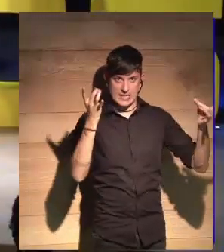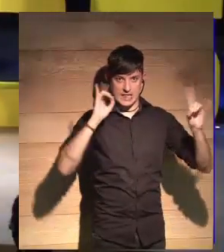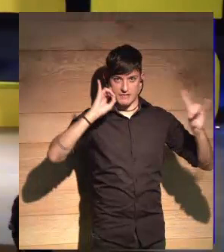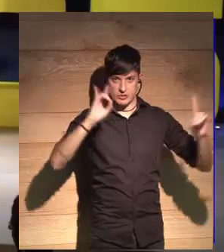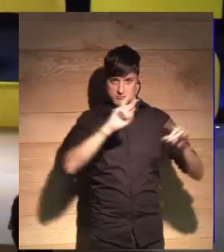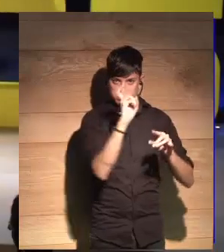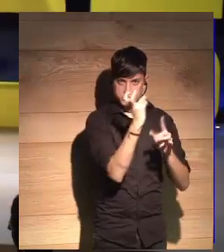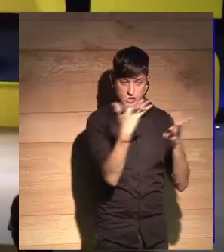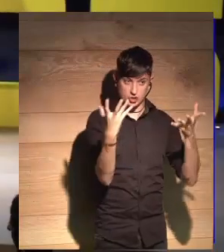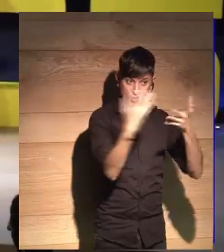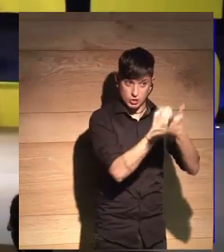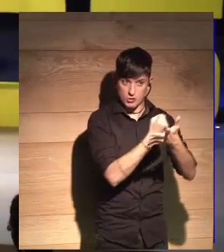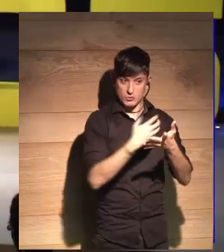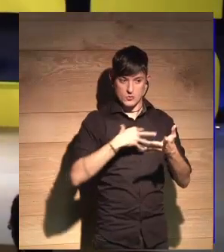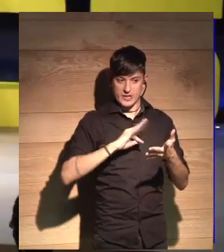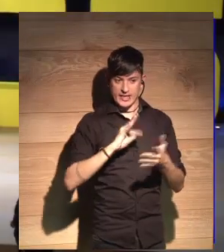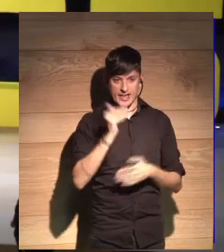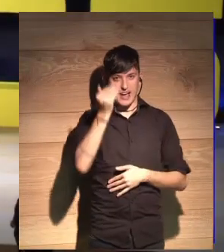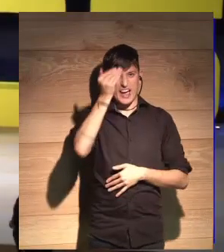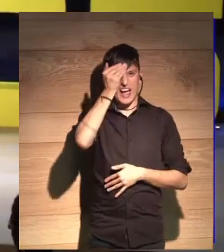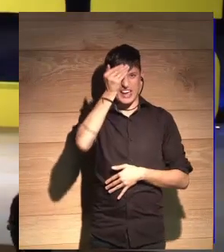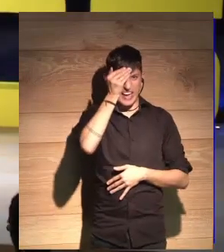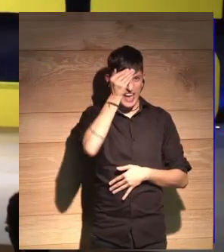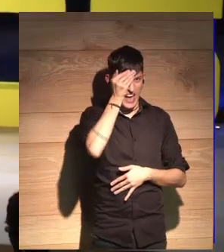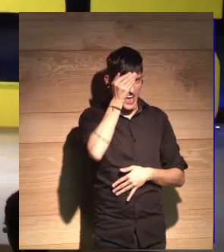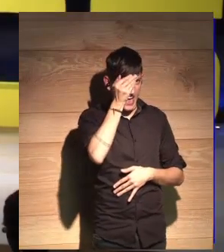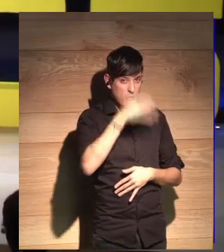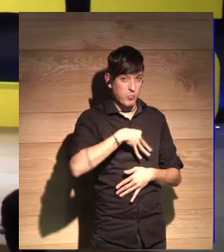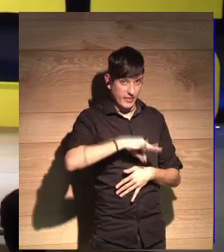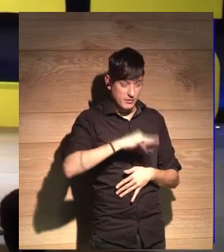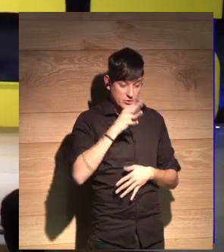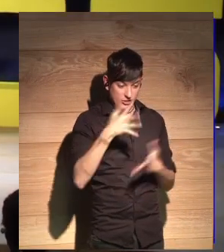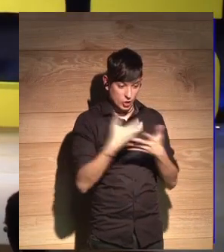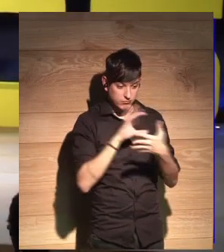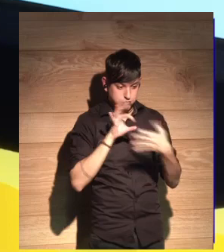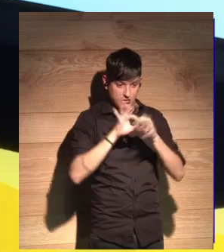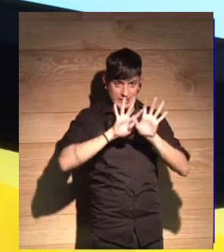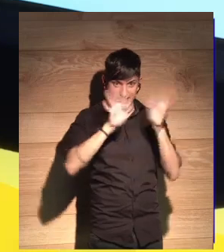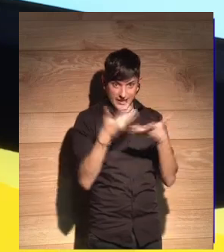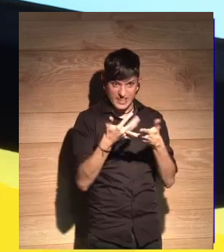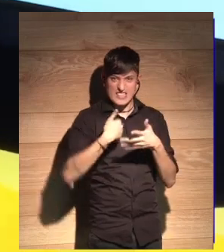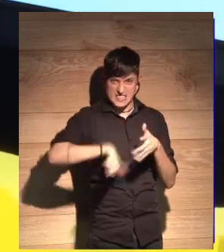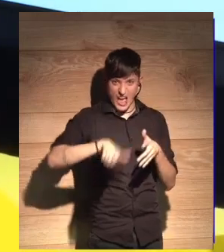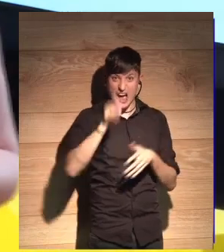hacked because it's all connected to the internet. And it already has been hacked.